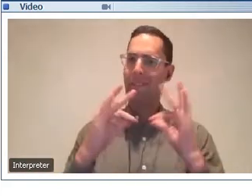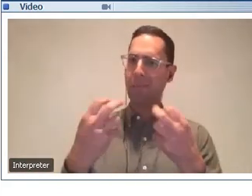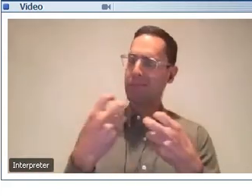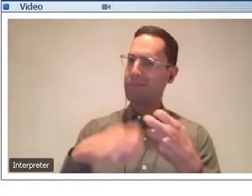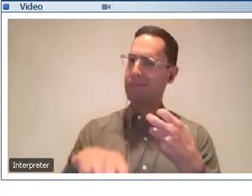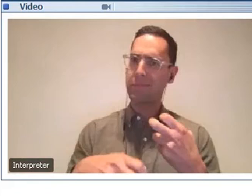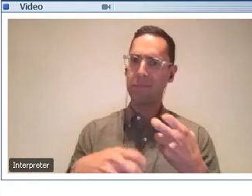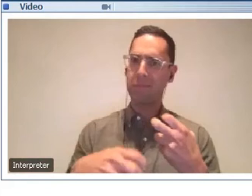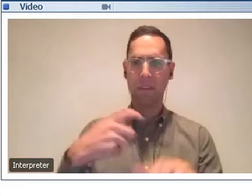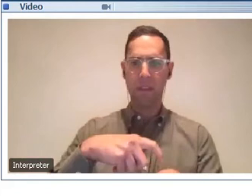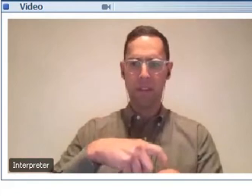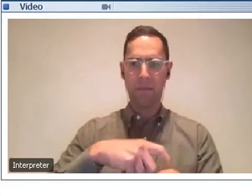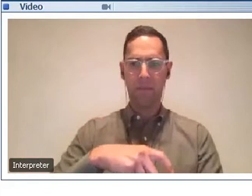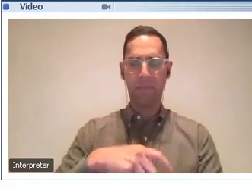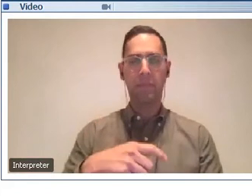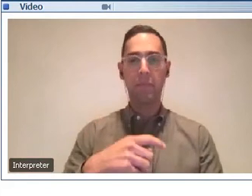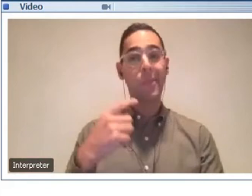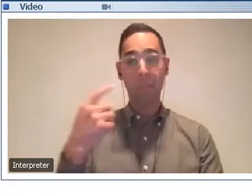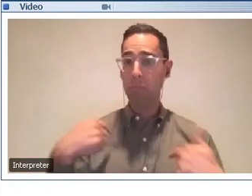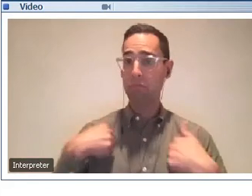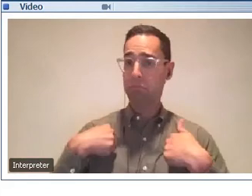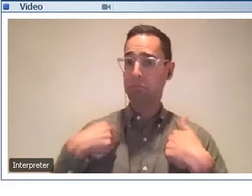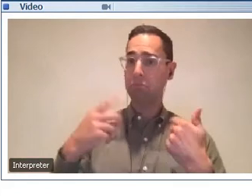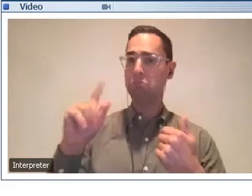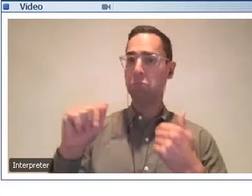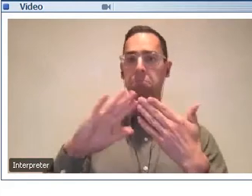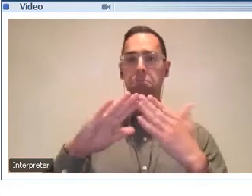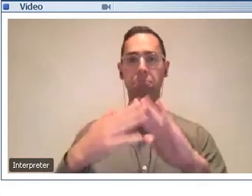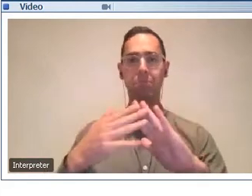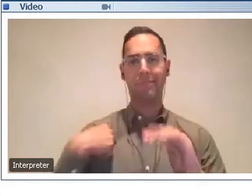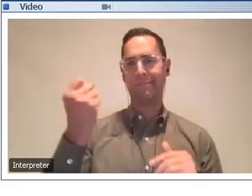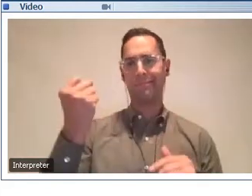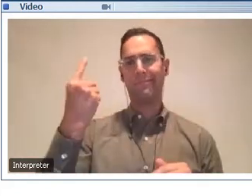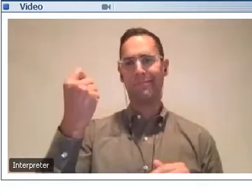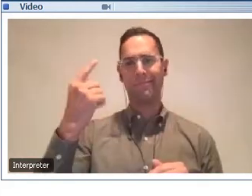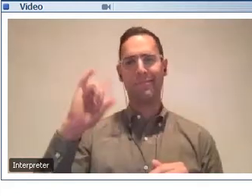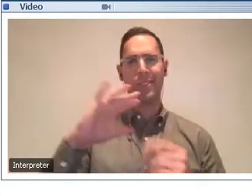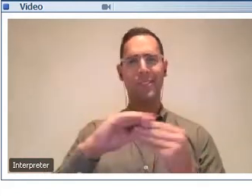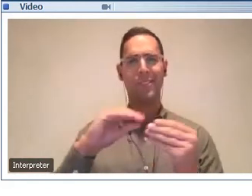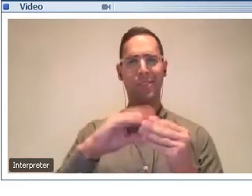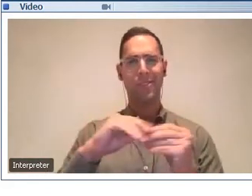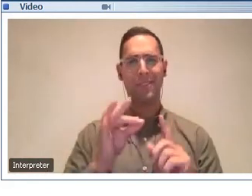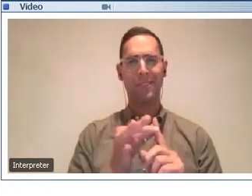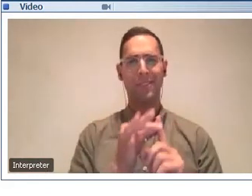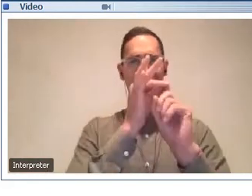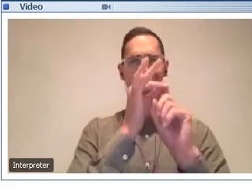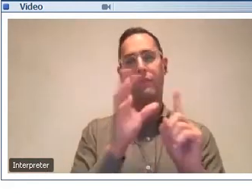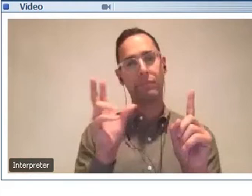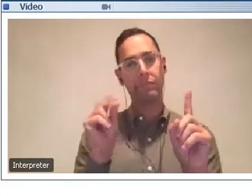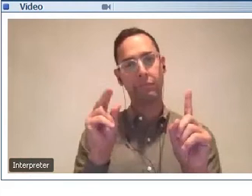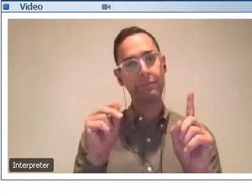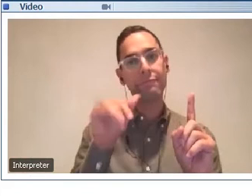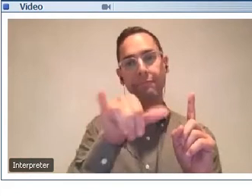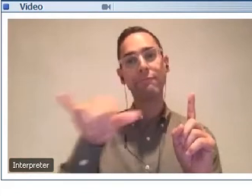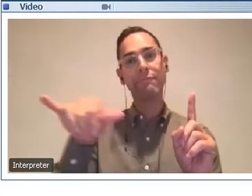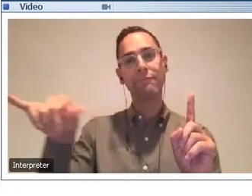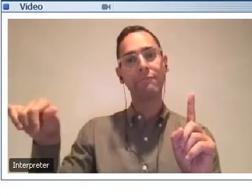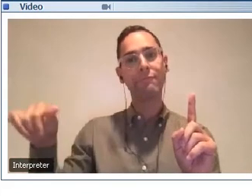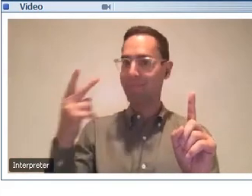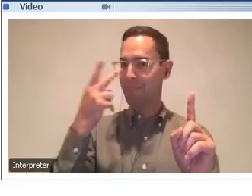we understand that this story is not in any way unique. And we also know that we not only